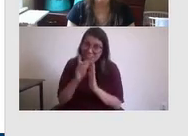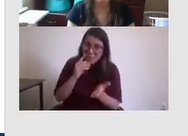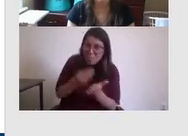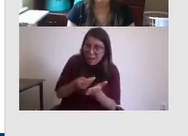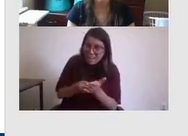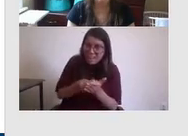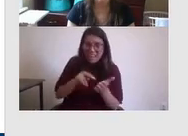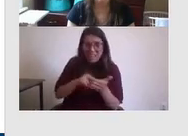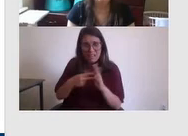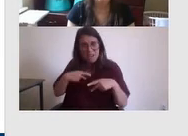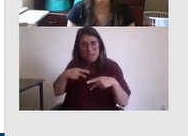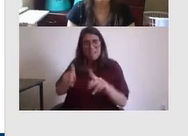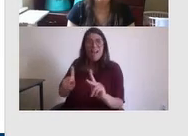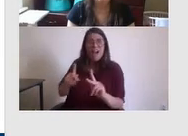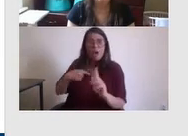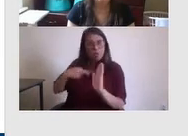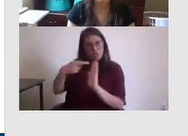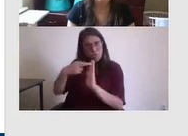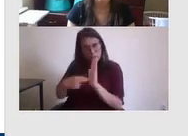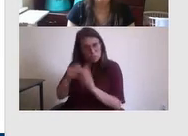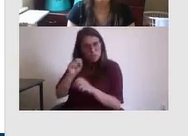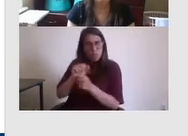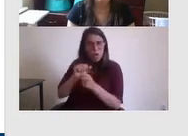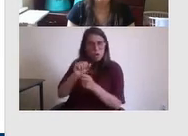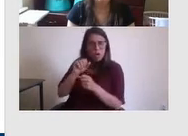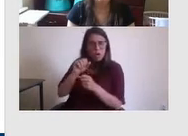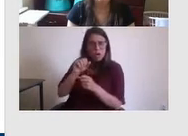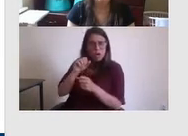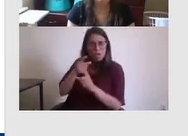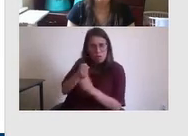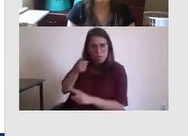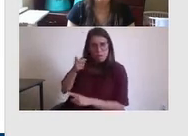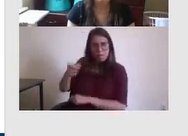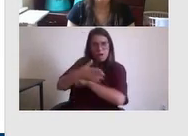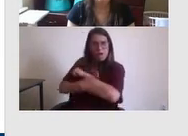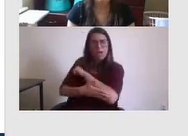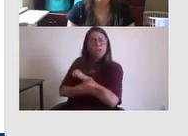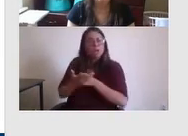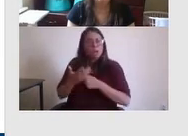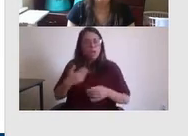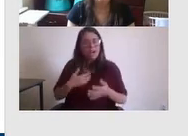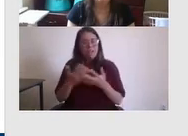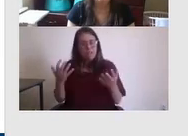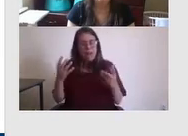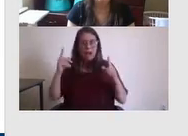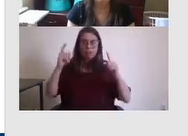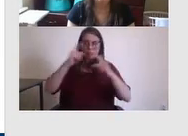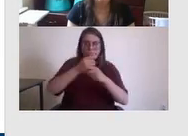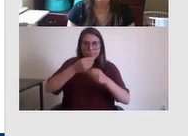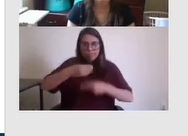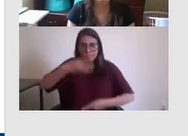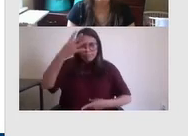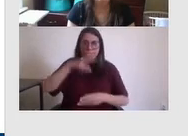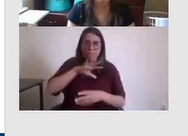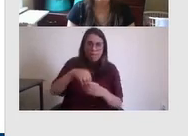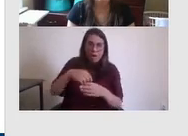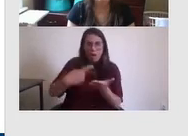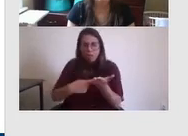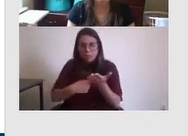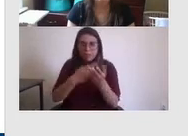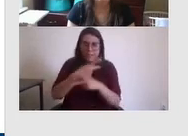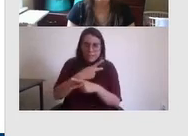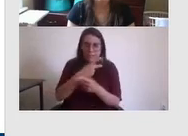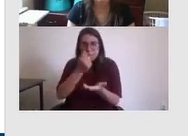allowing registration in their country. So a lot of that goes into those kinds of issues.